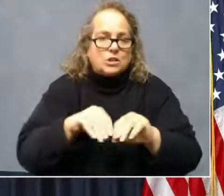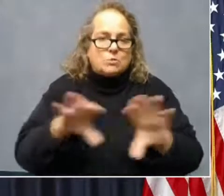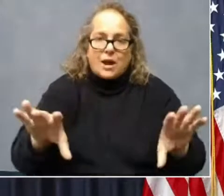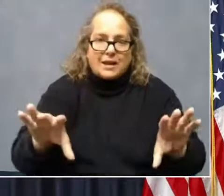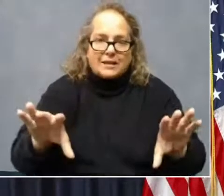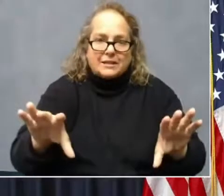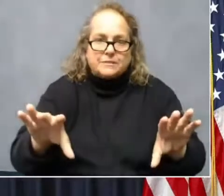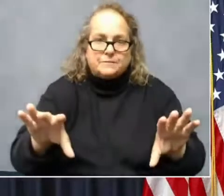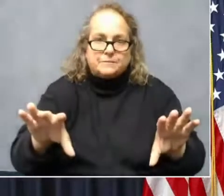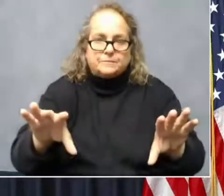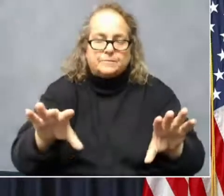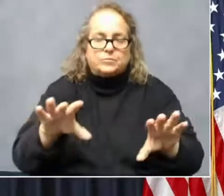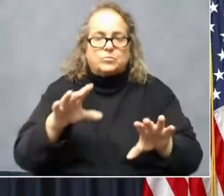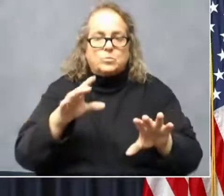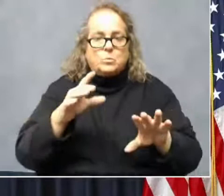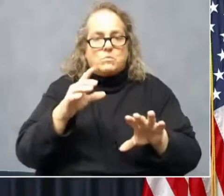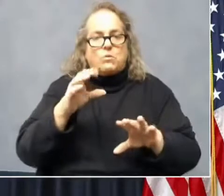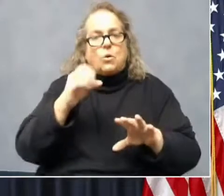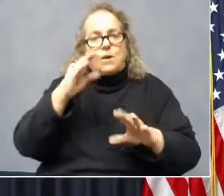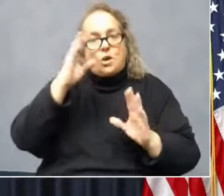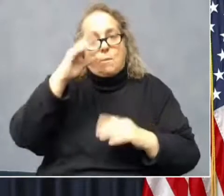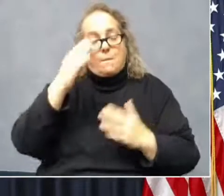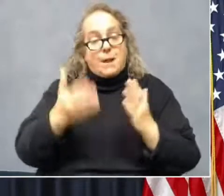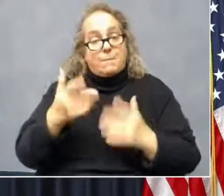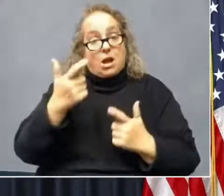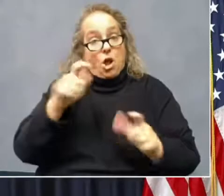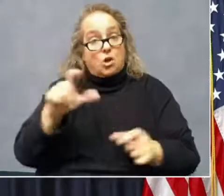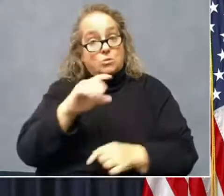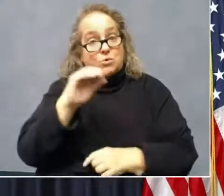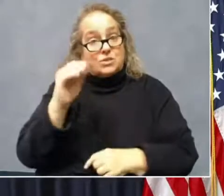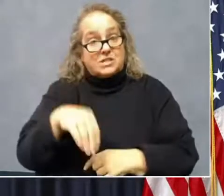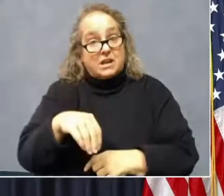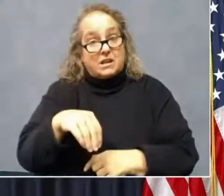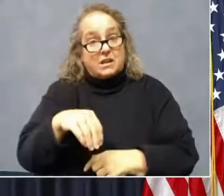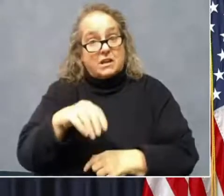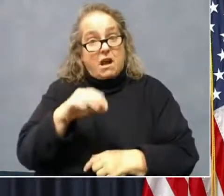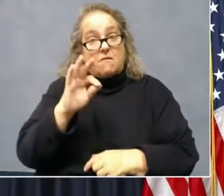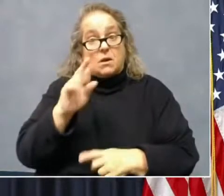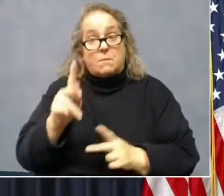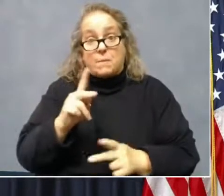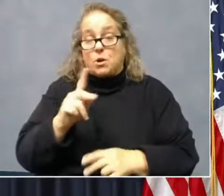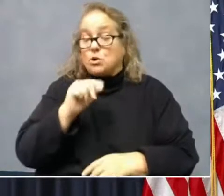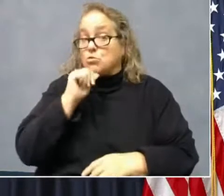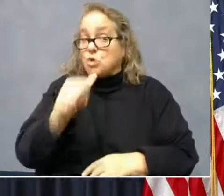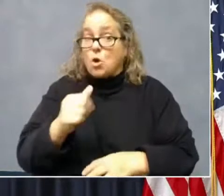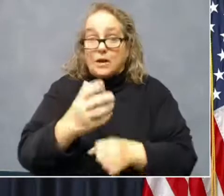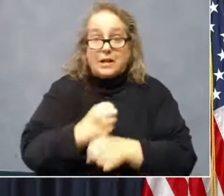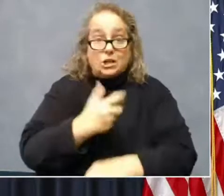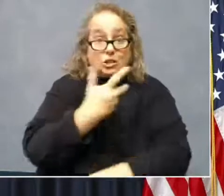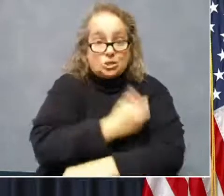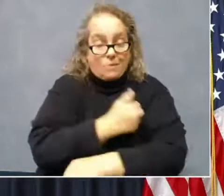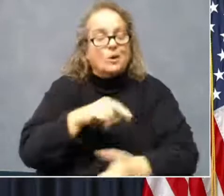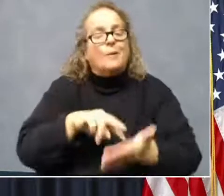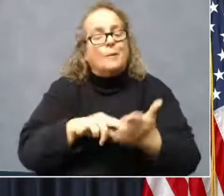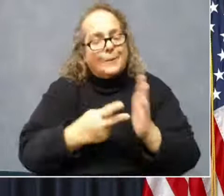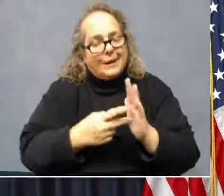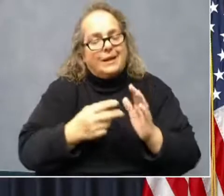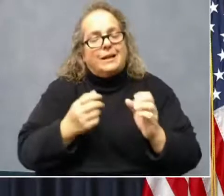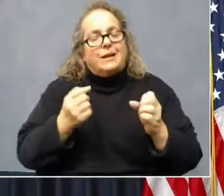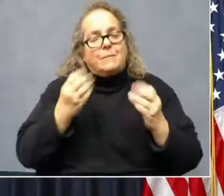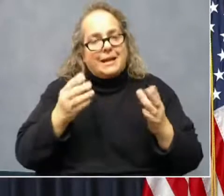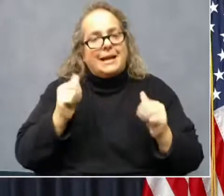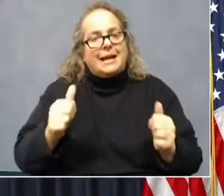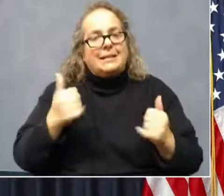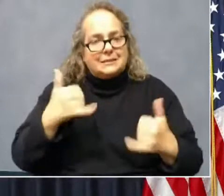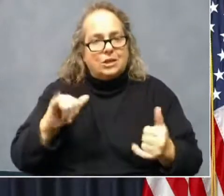not get it, then that creates a major challenge where people could still be harmed. I'm starting